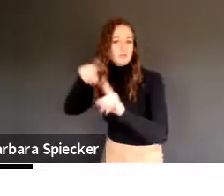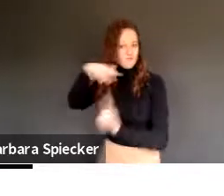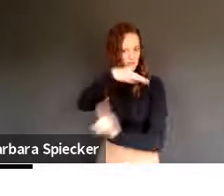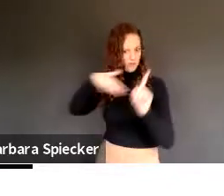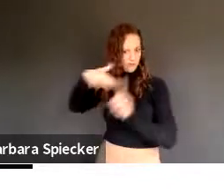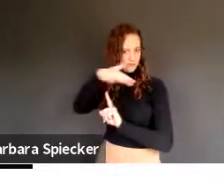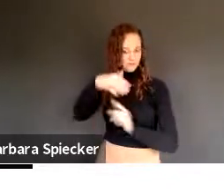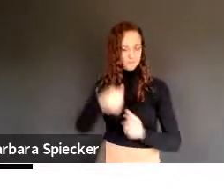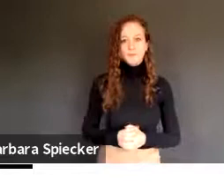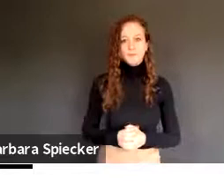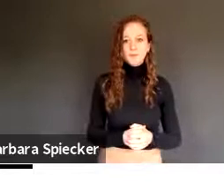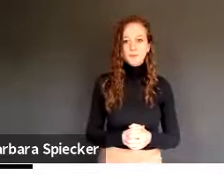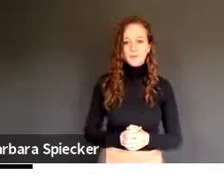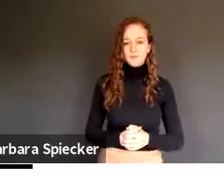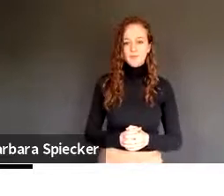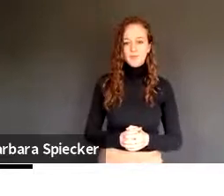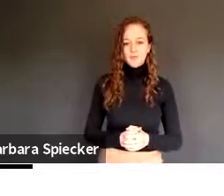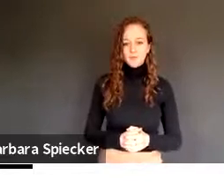their environment.